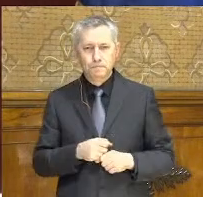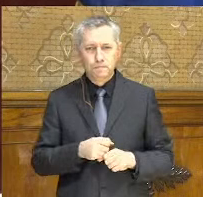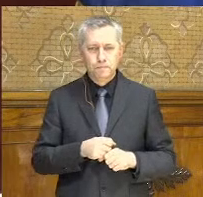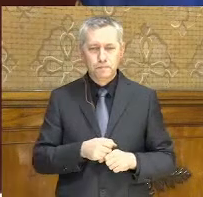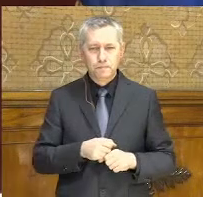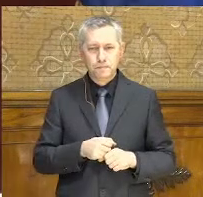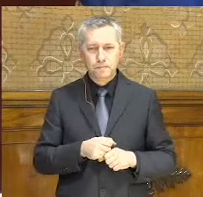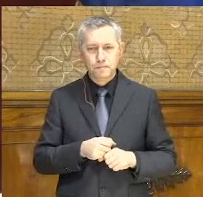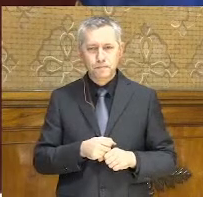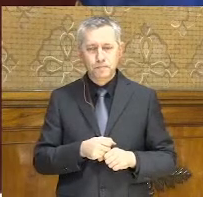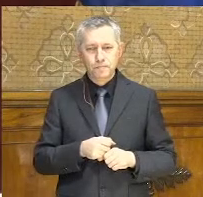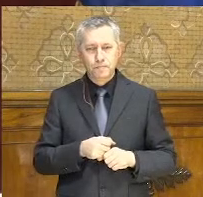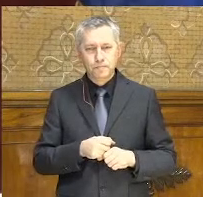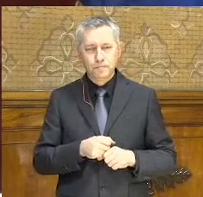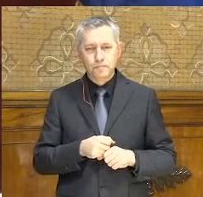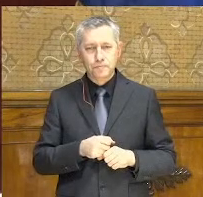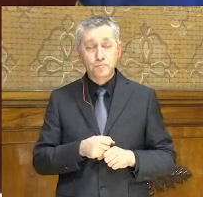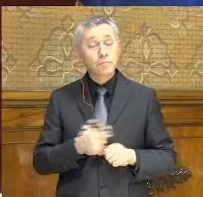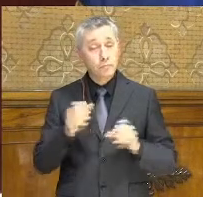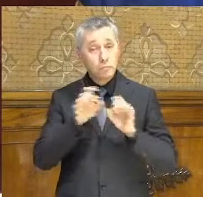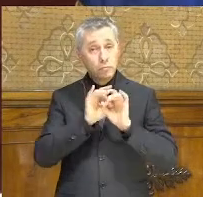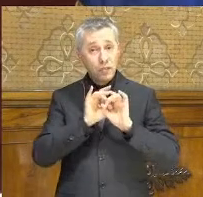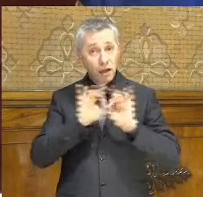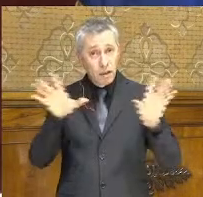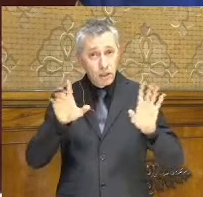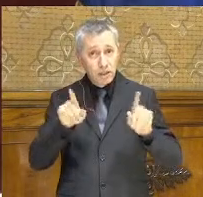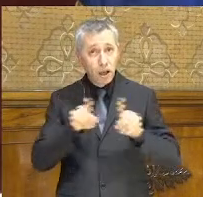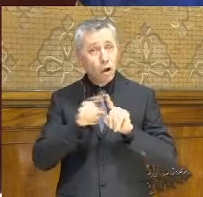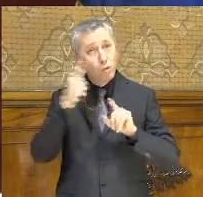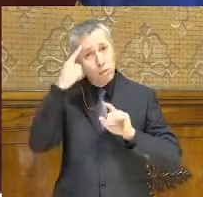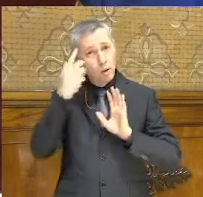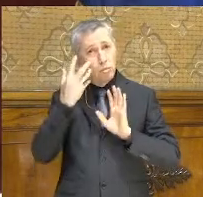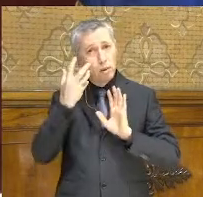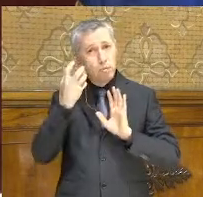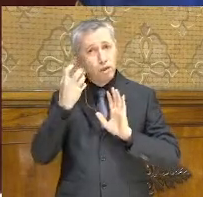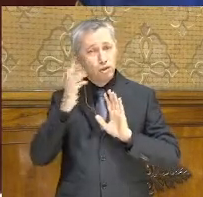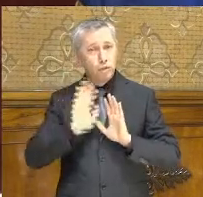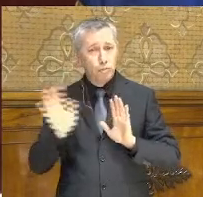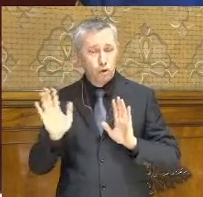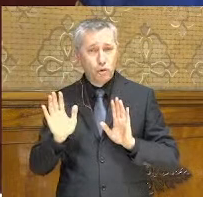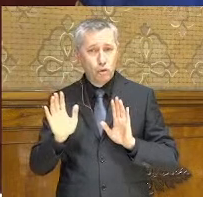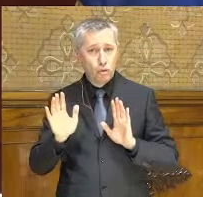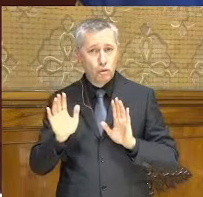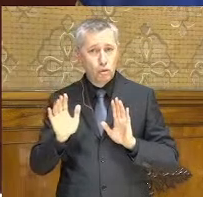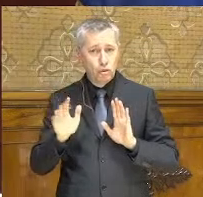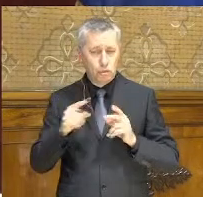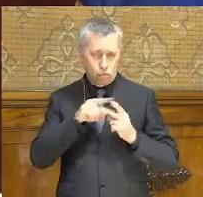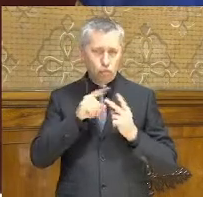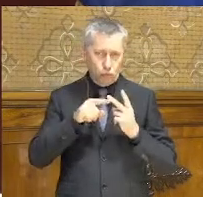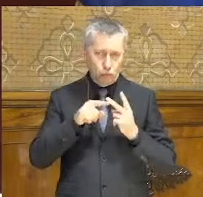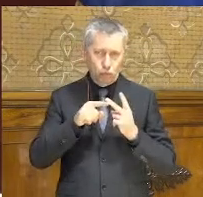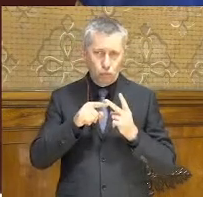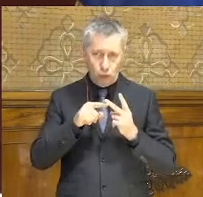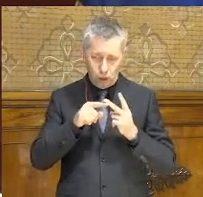power. Freedom, then, with both these aspects, is a principle